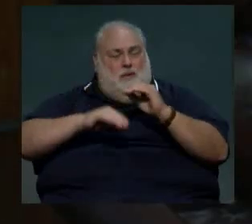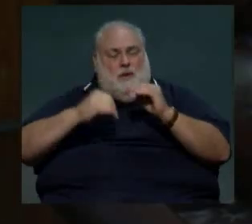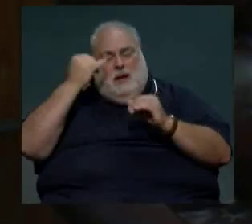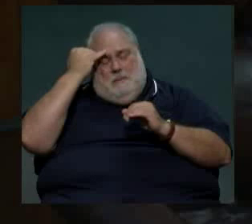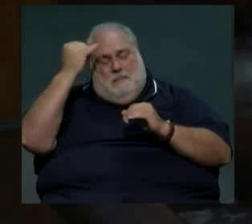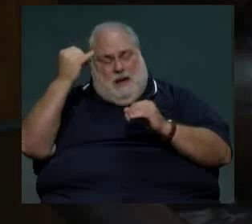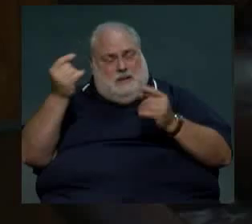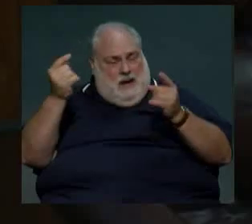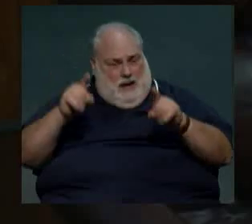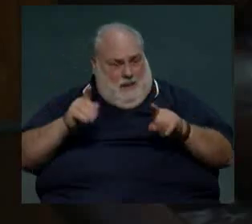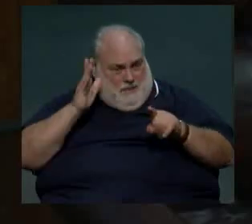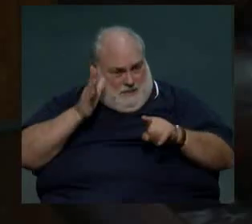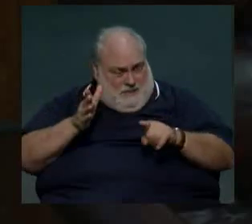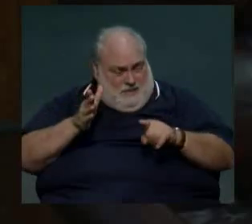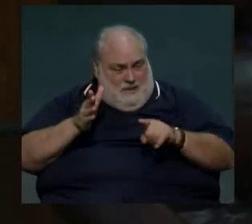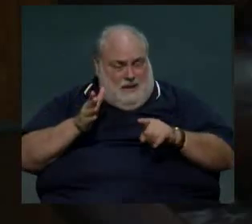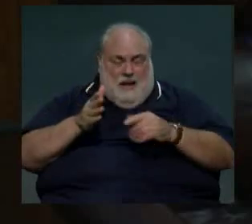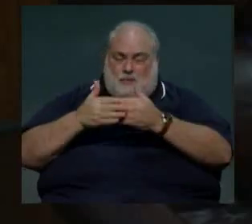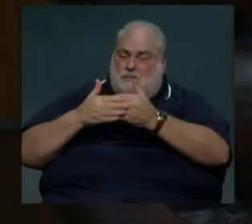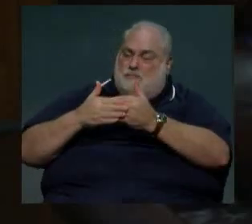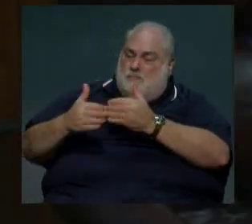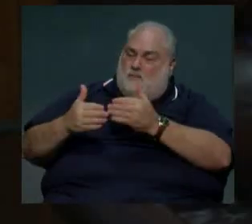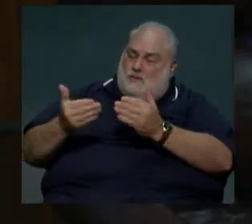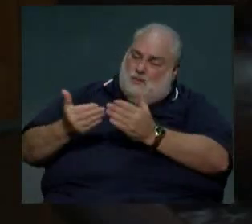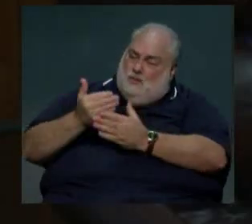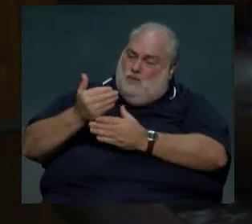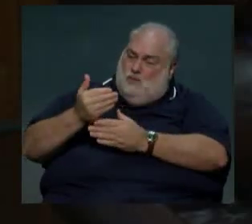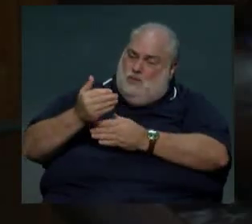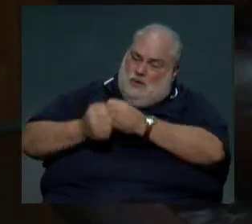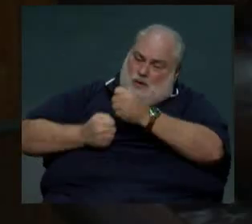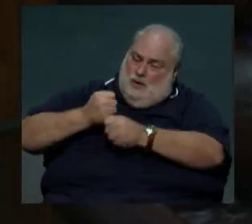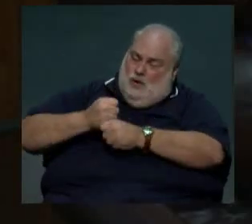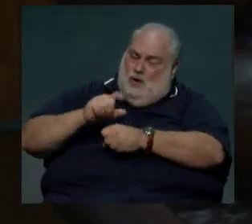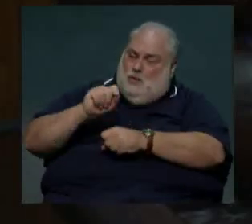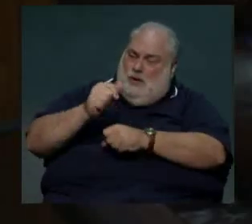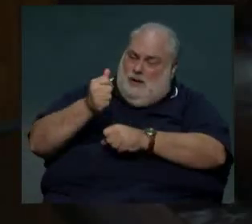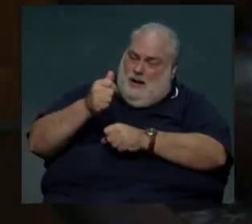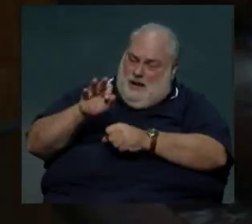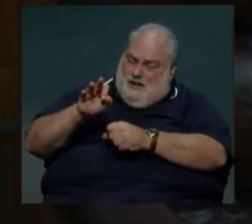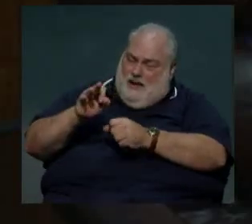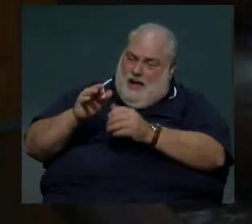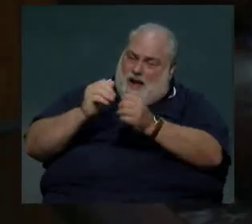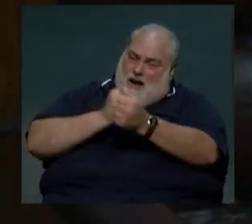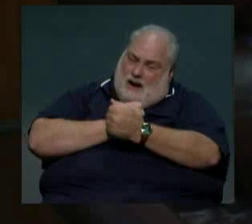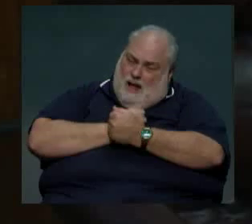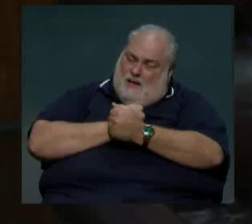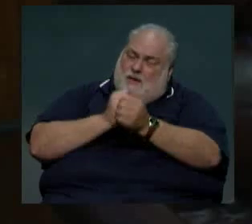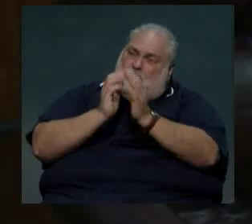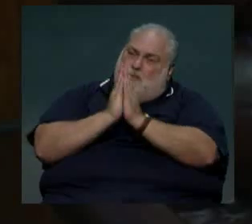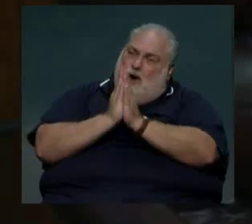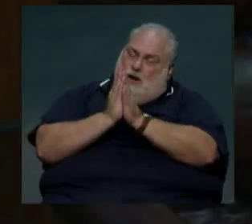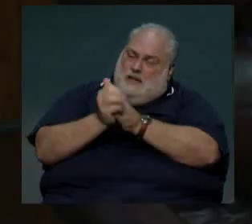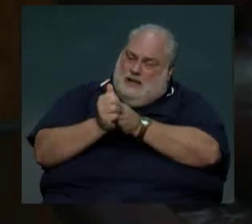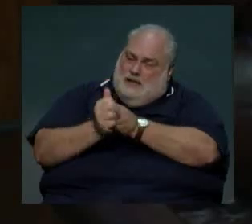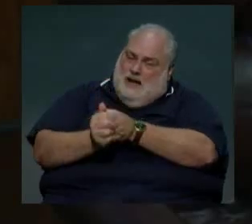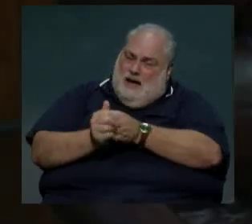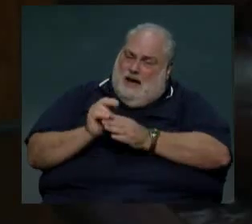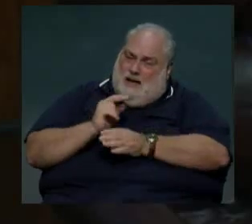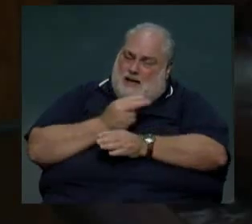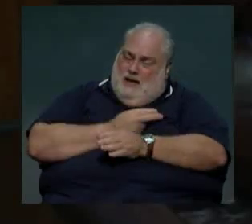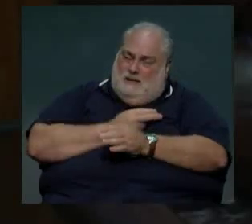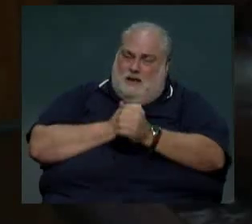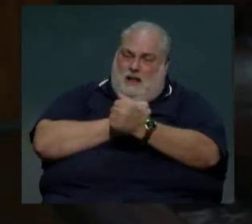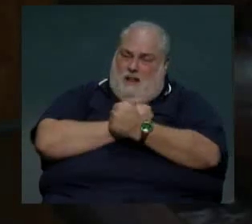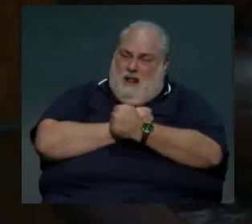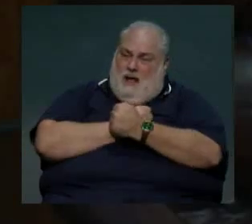2019 ahead of us, please help us to mend fences and build bridges. Love and prayer should be allowed to govern us. Remember, love and prayer brought